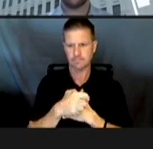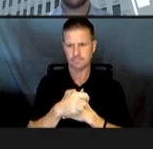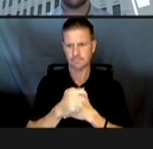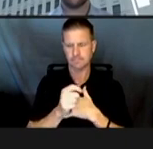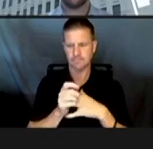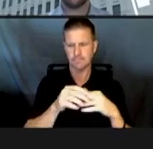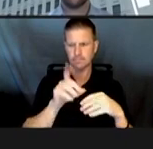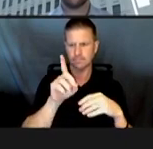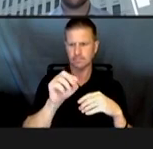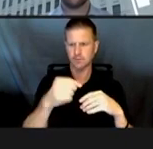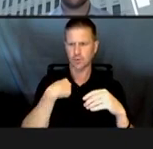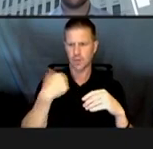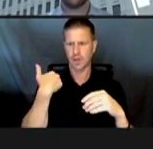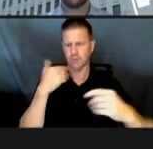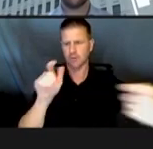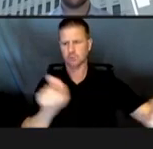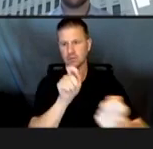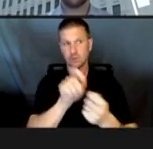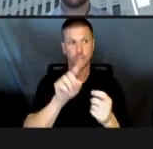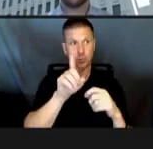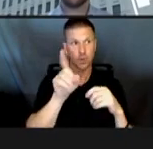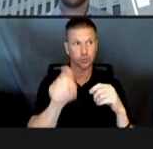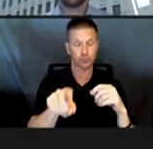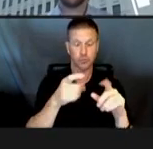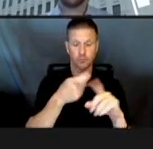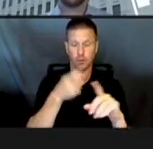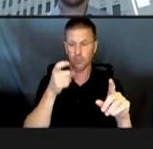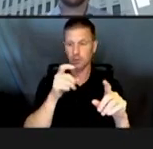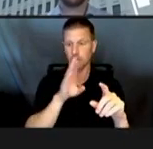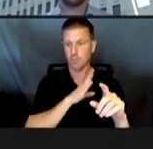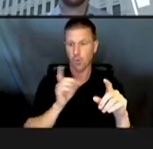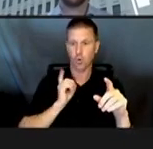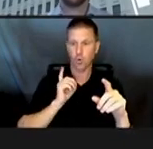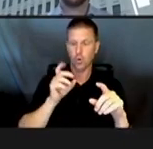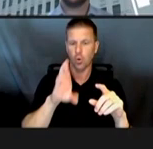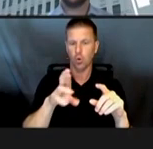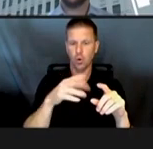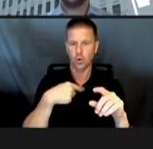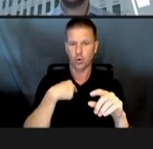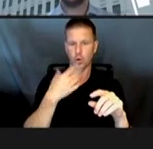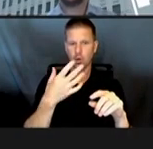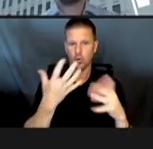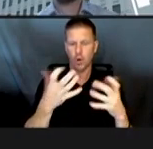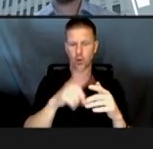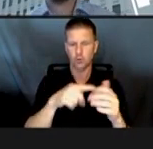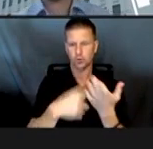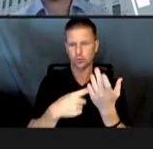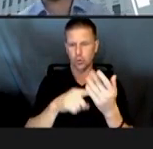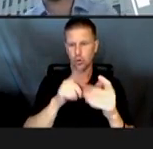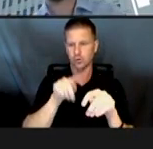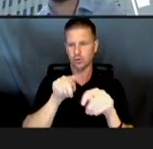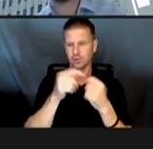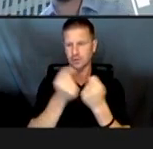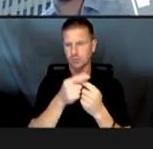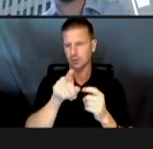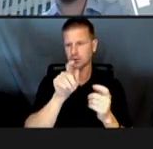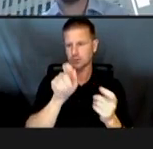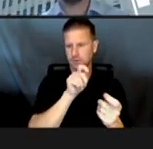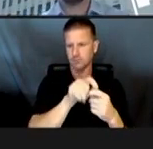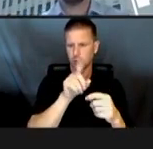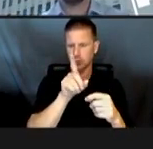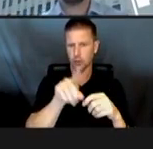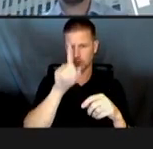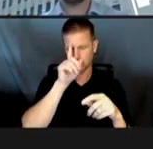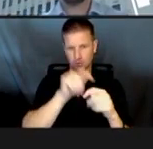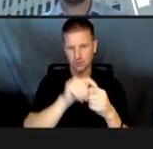Do we have specific questions from the board, or would we like to talk to the team? Are there specific questions for the team about